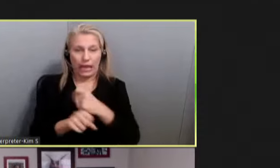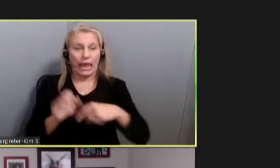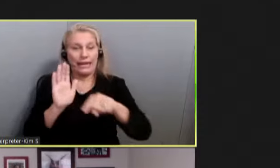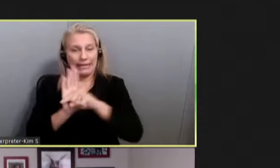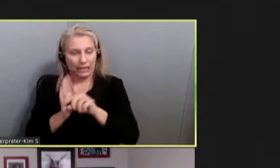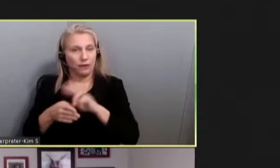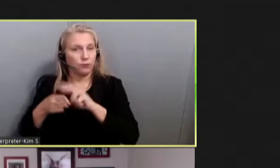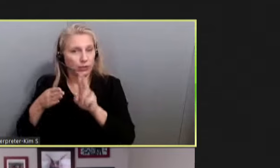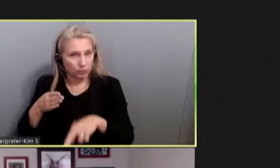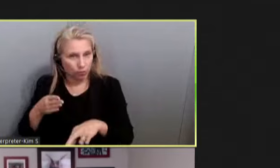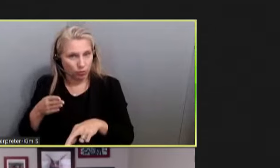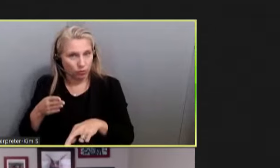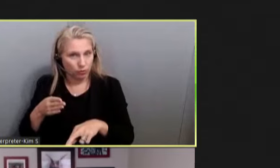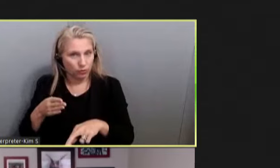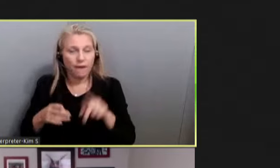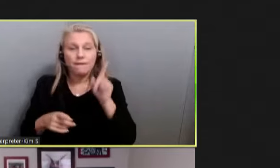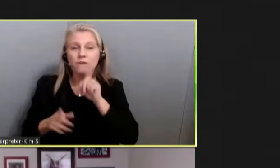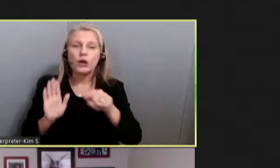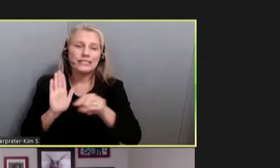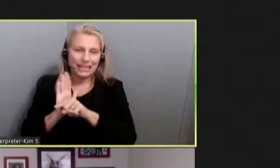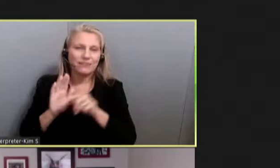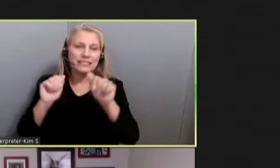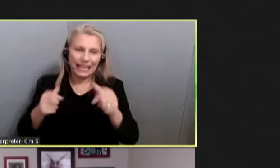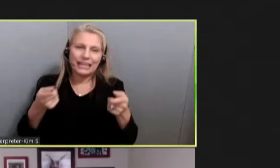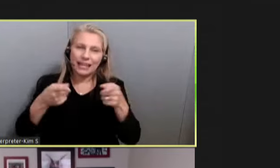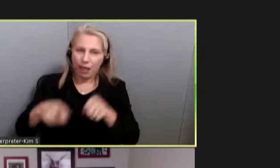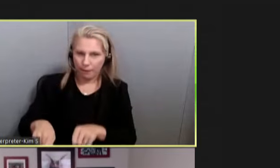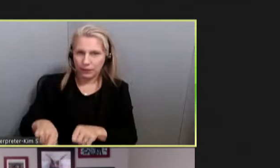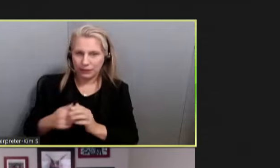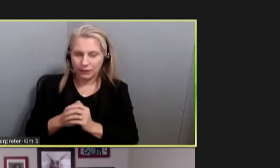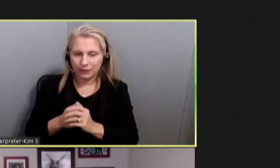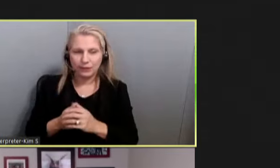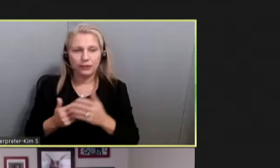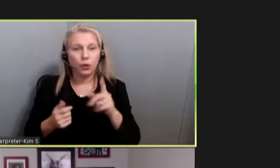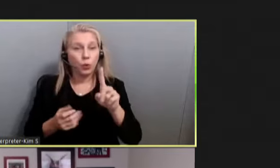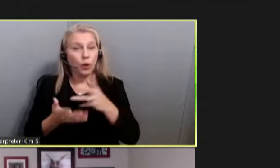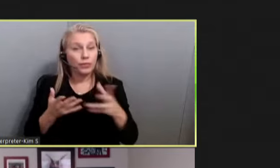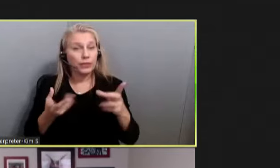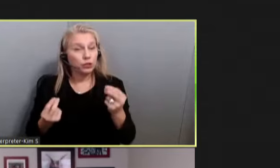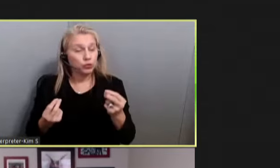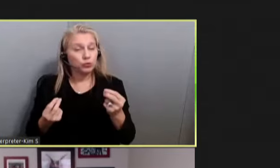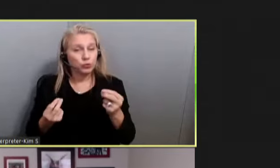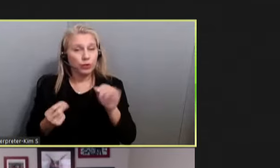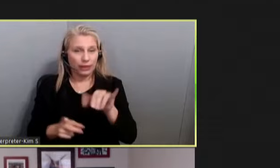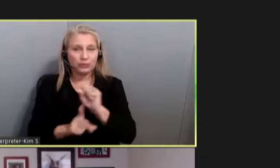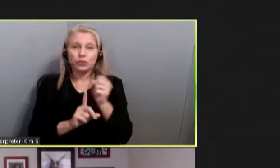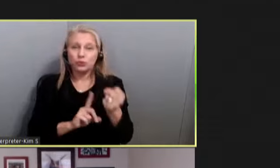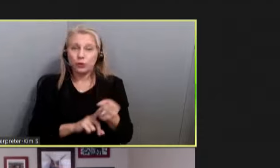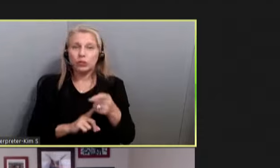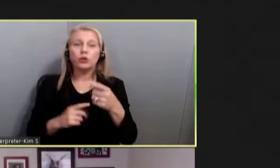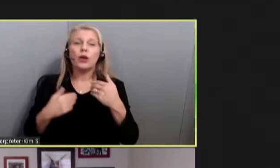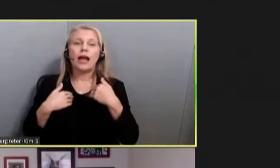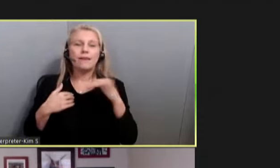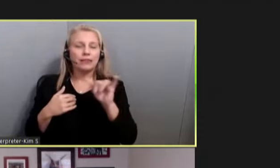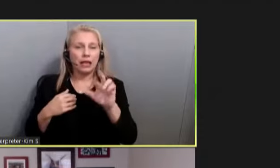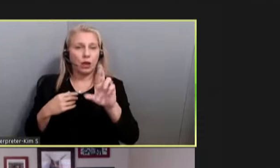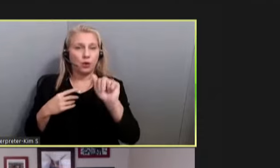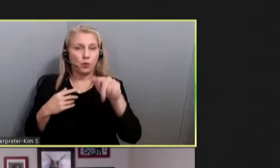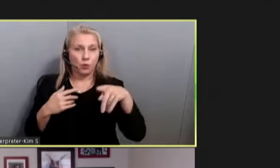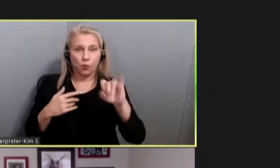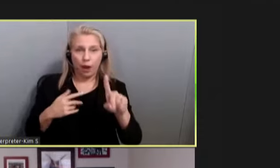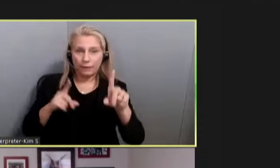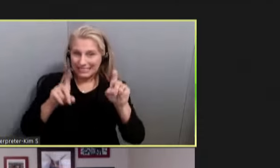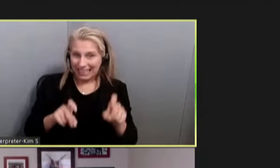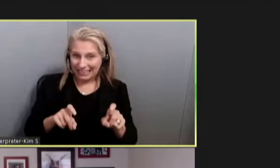test result, certainly false negatives can happen. One thing to do in those situations, if you had something like a rapid test